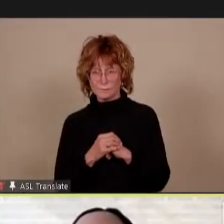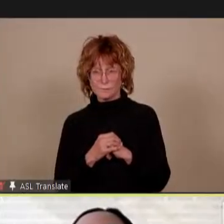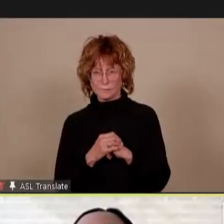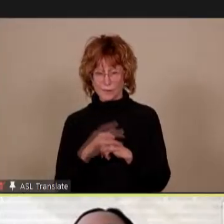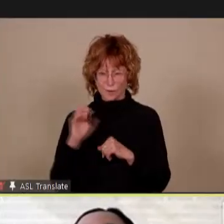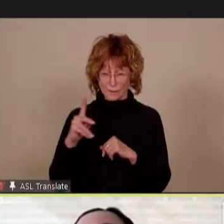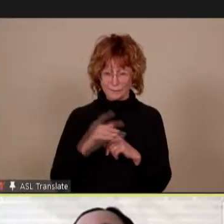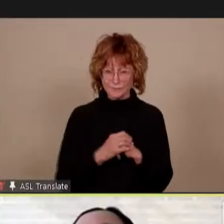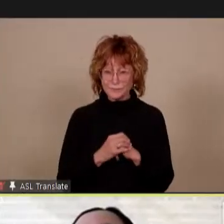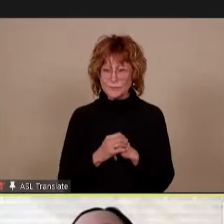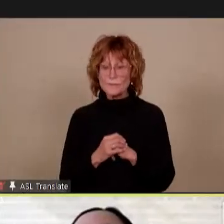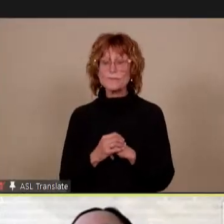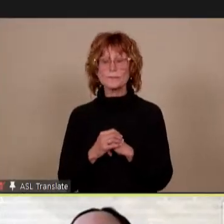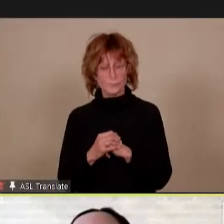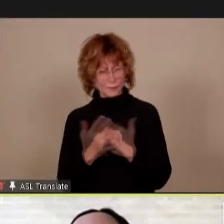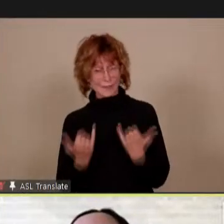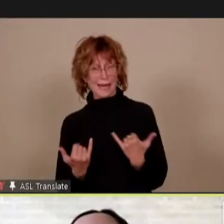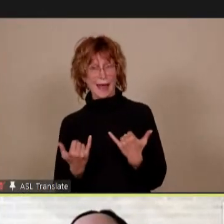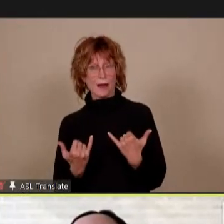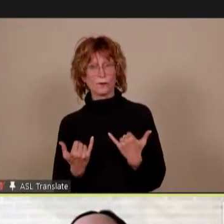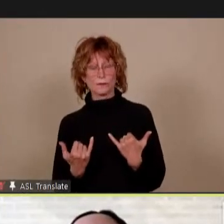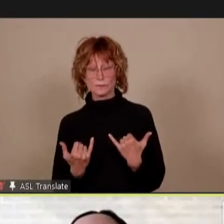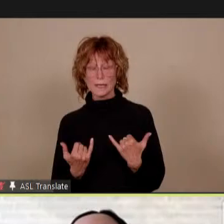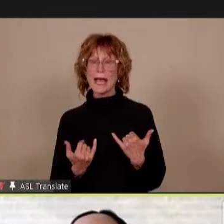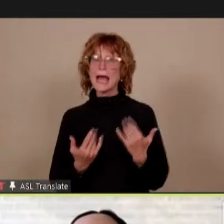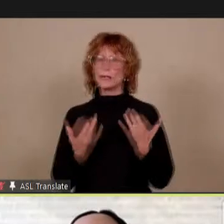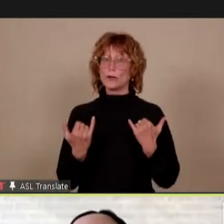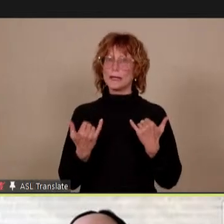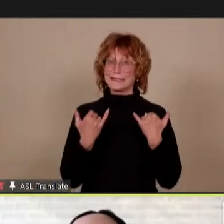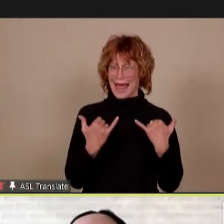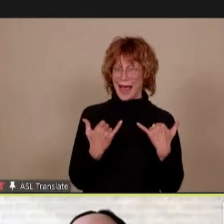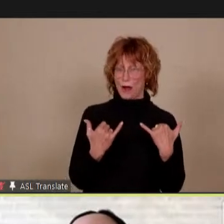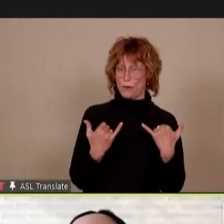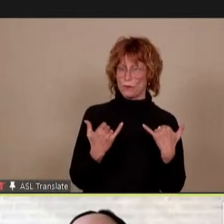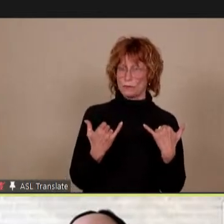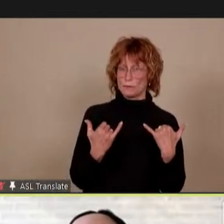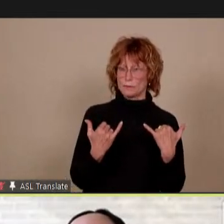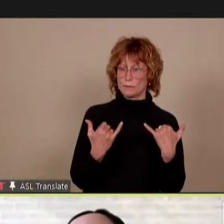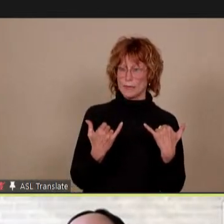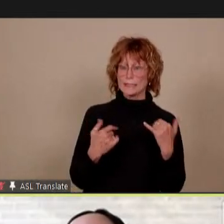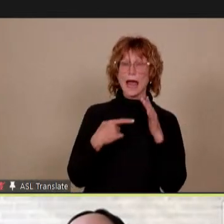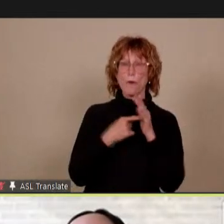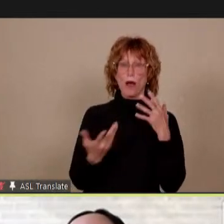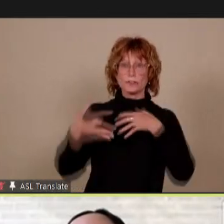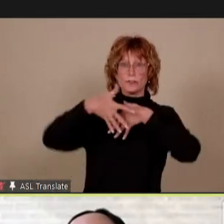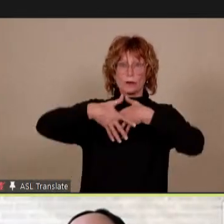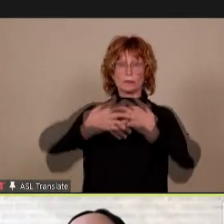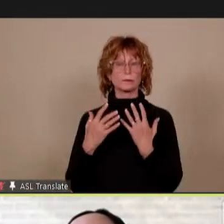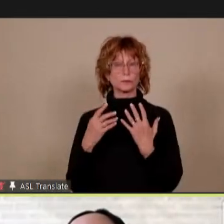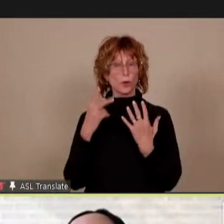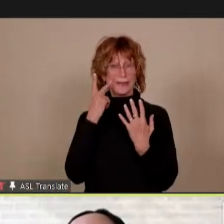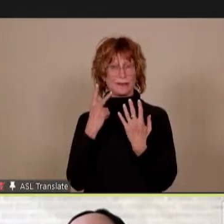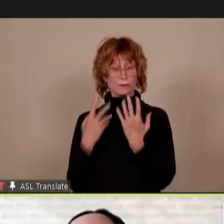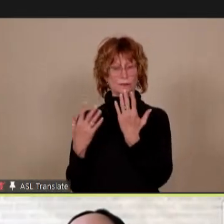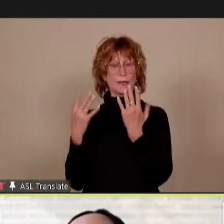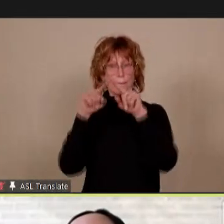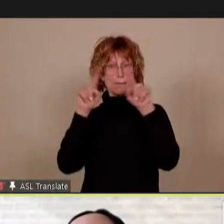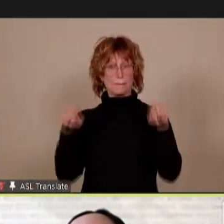Okay, and so here we have the existing district boundaries, and when I click on map option 1, you'll see that